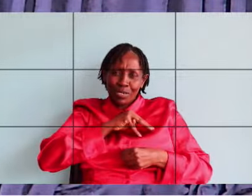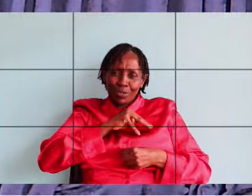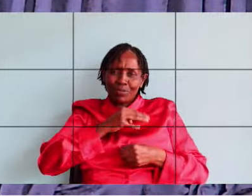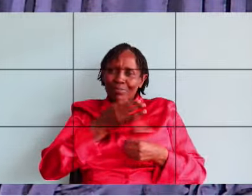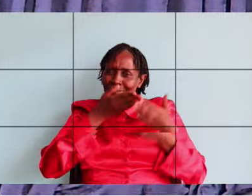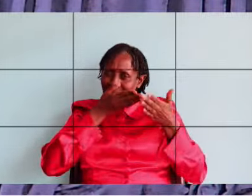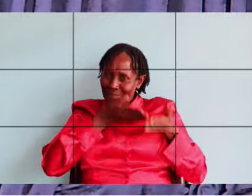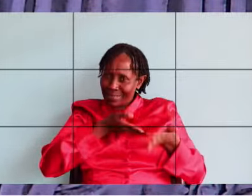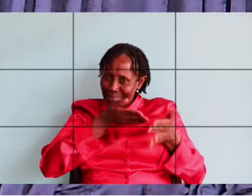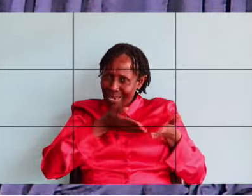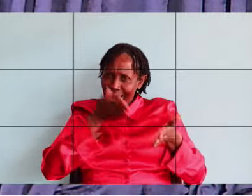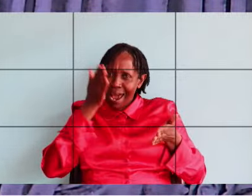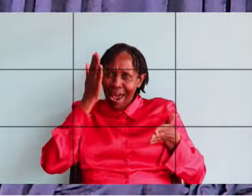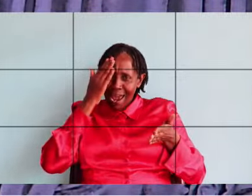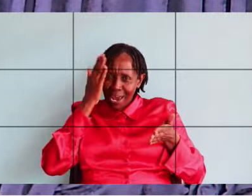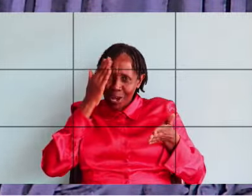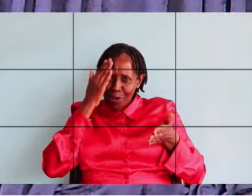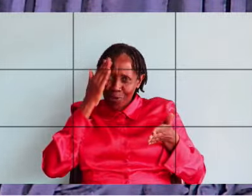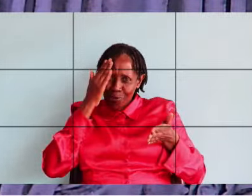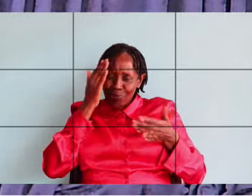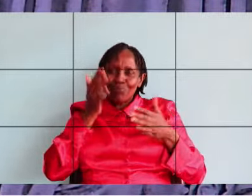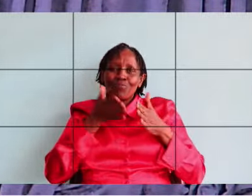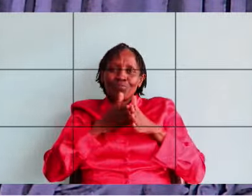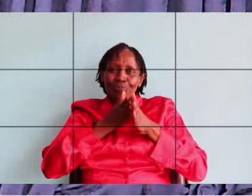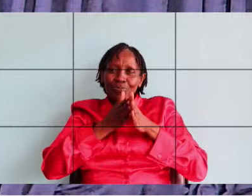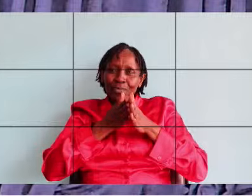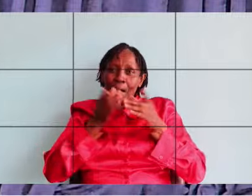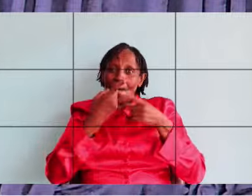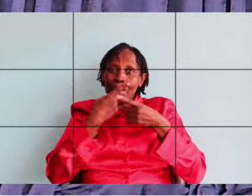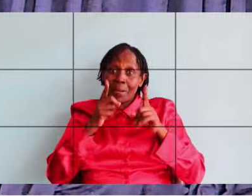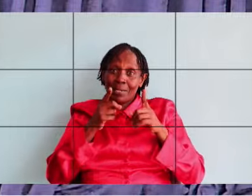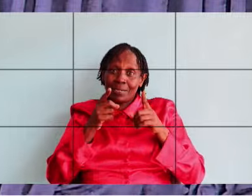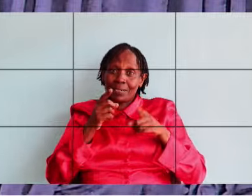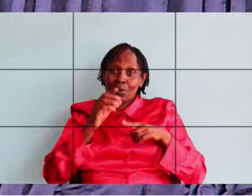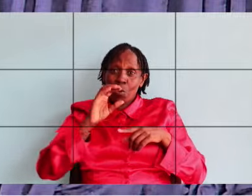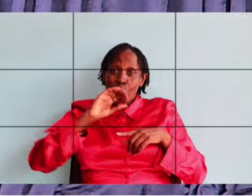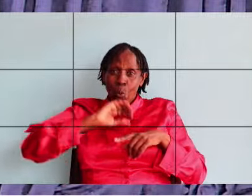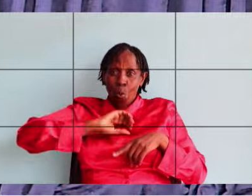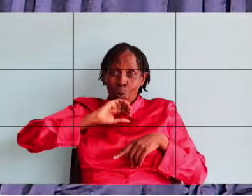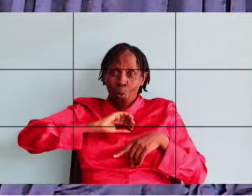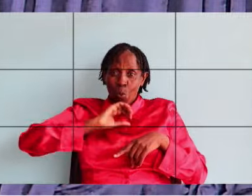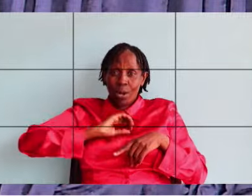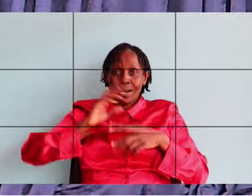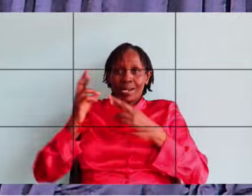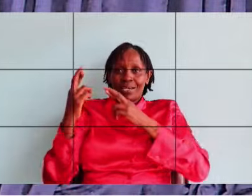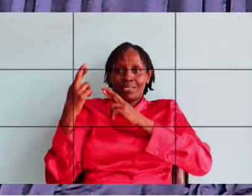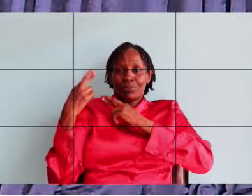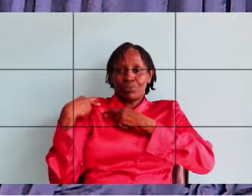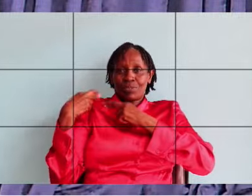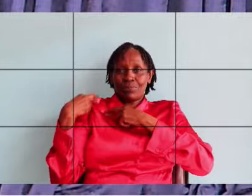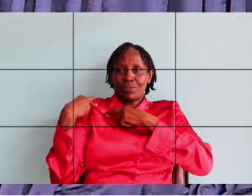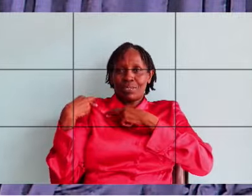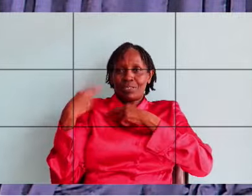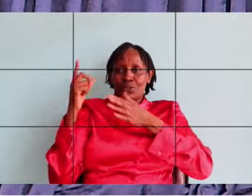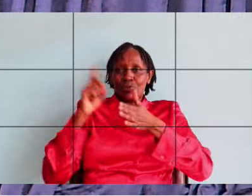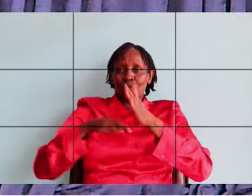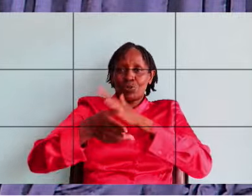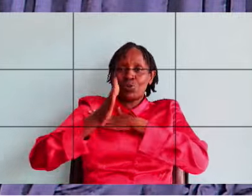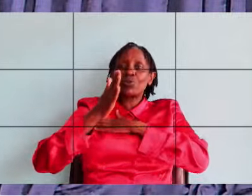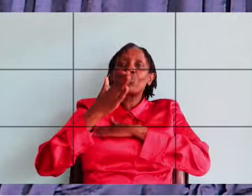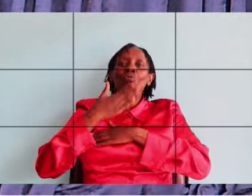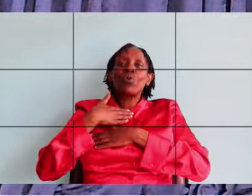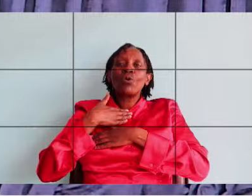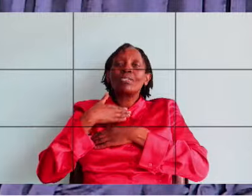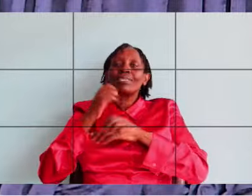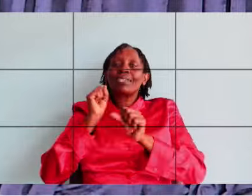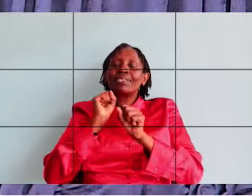our foot in now so that we actually take personal responsibility for what actually God wants to be done? This is a challenge